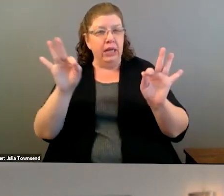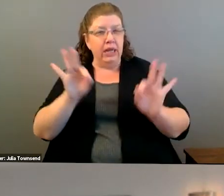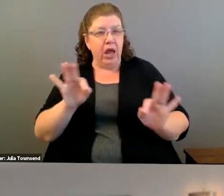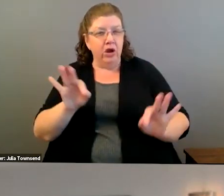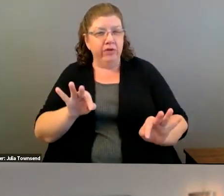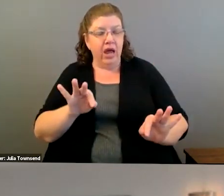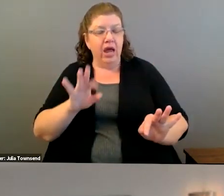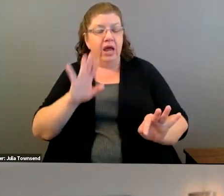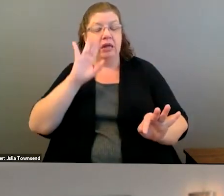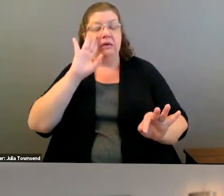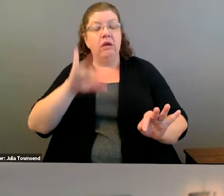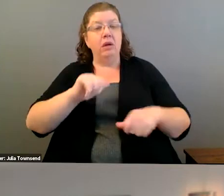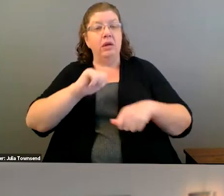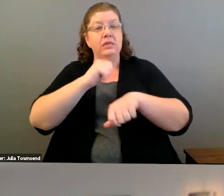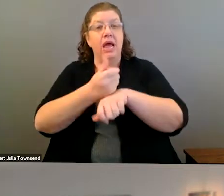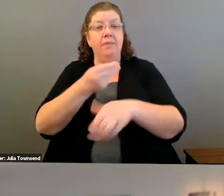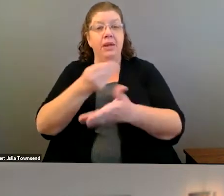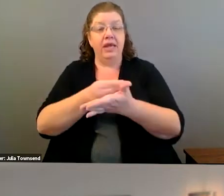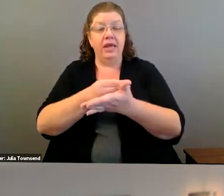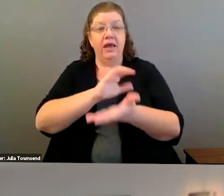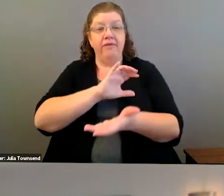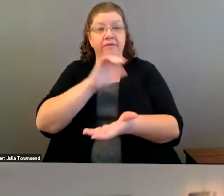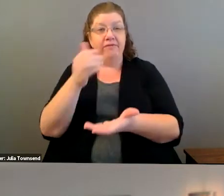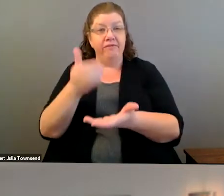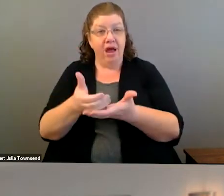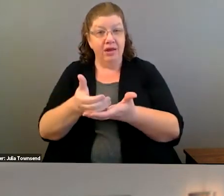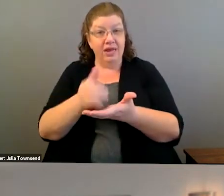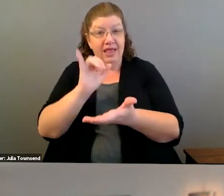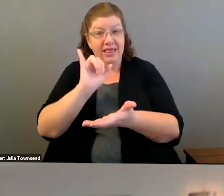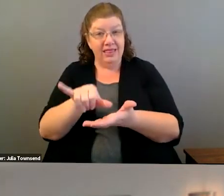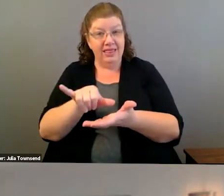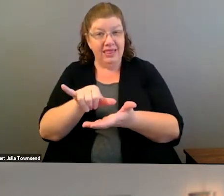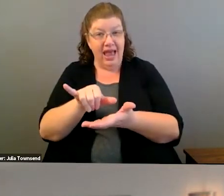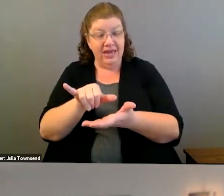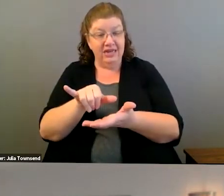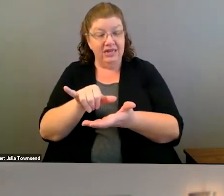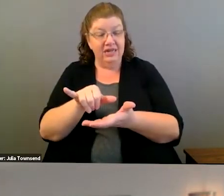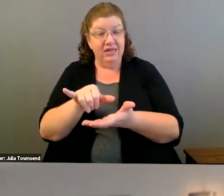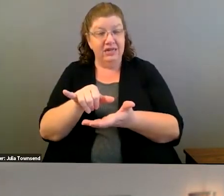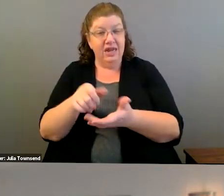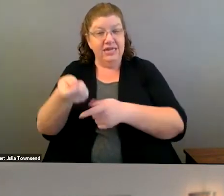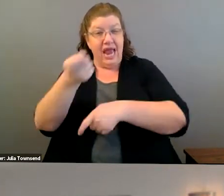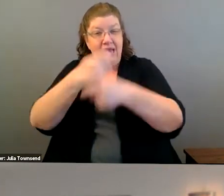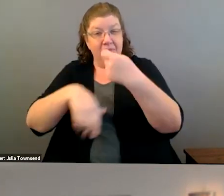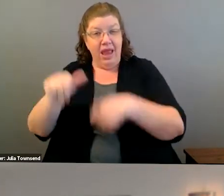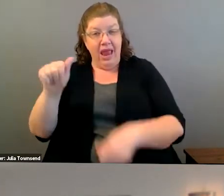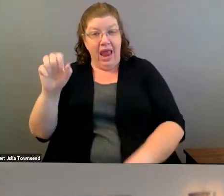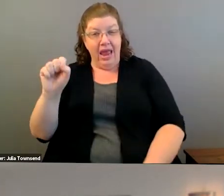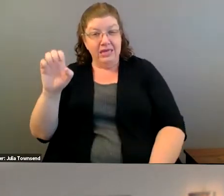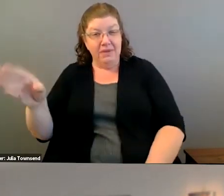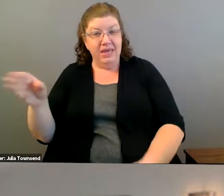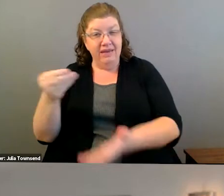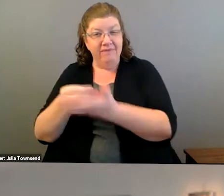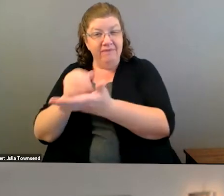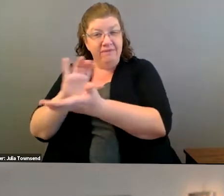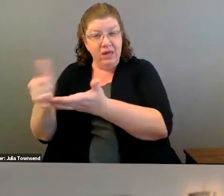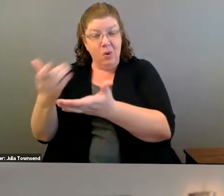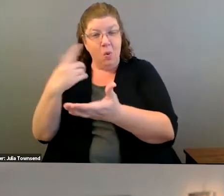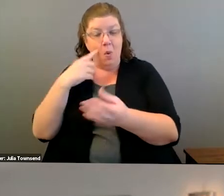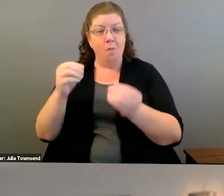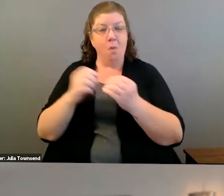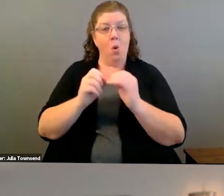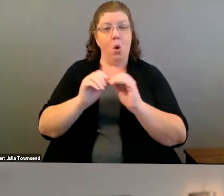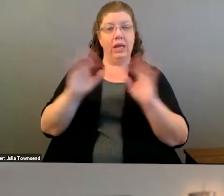it's establishing a fund. Is it taking the place where the ASB funding is there now, or we're making for more clarification on accountability?